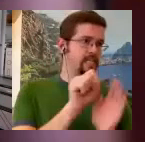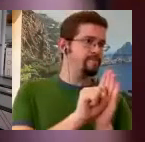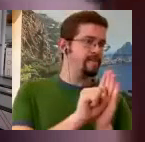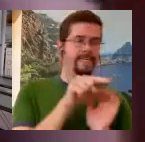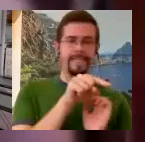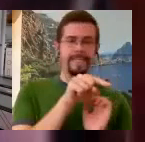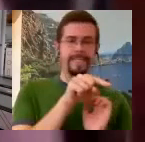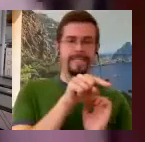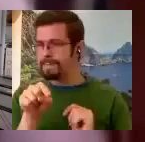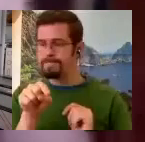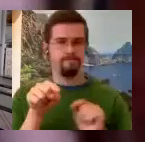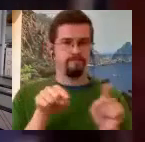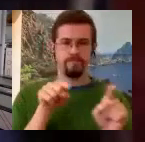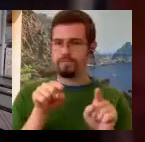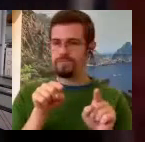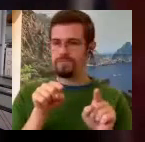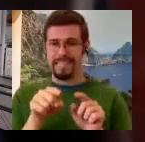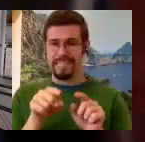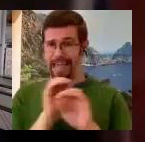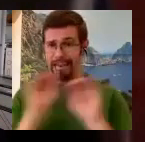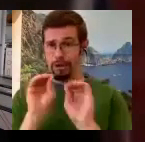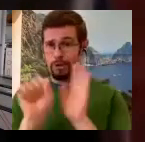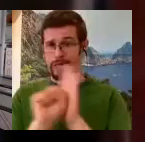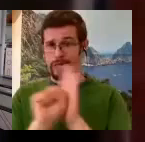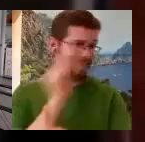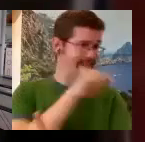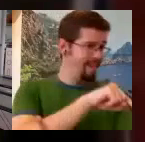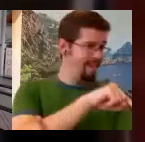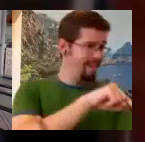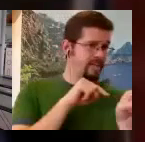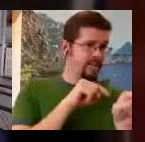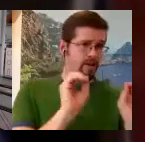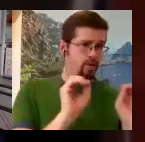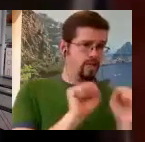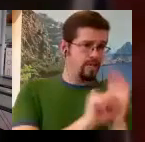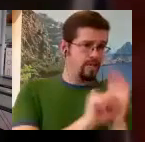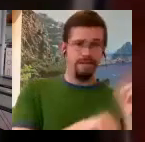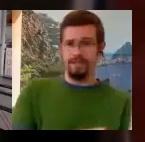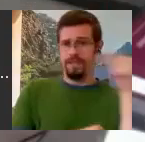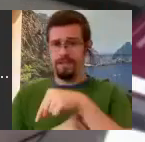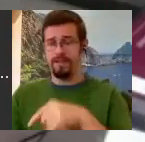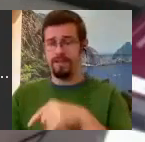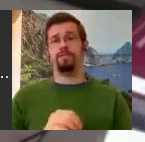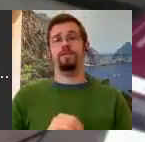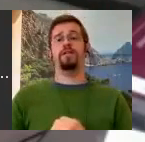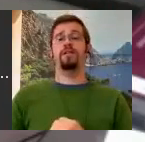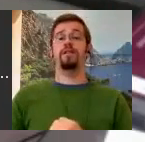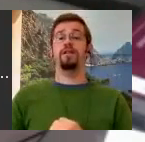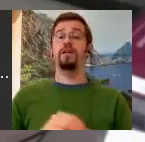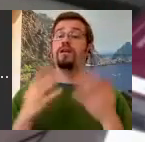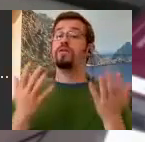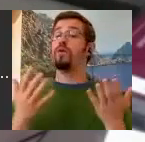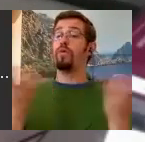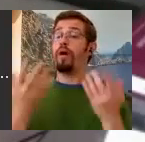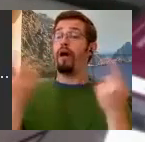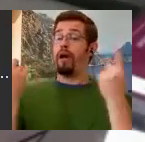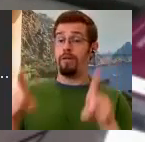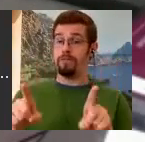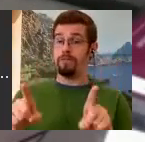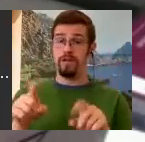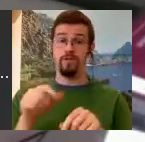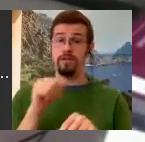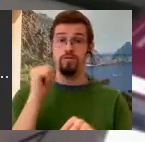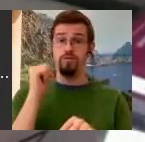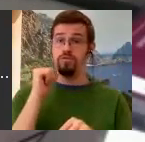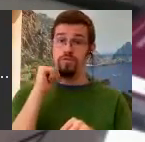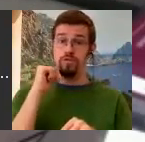within symbols. And yeah, very. And on top of that, everybody, I think you should realize we were not working with a